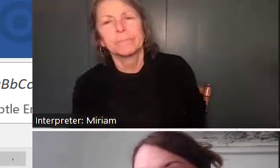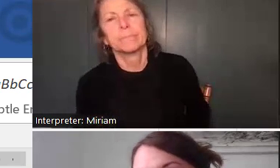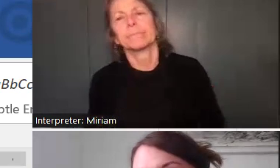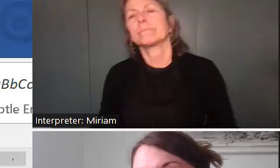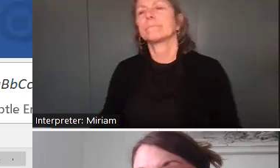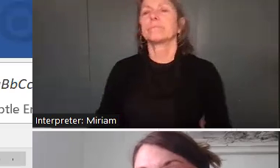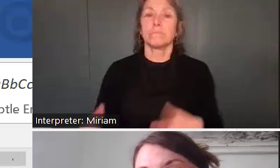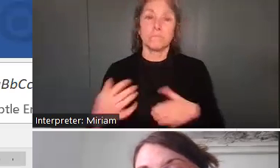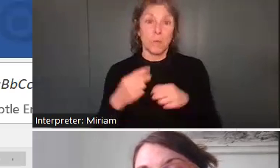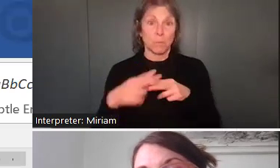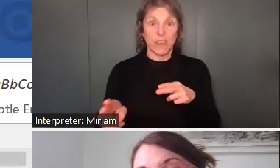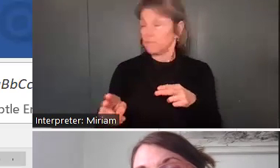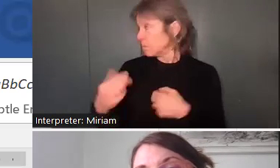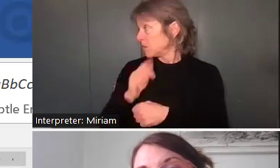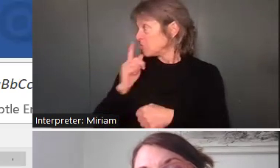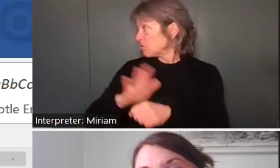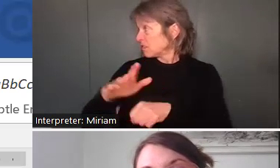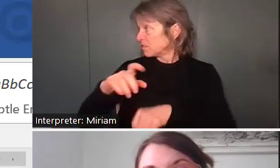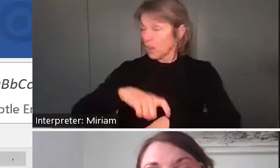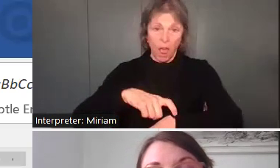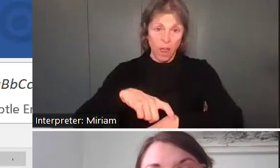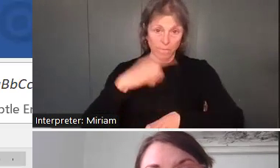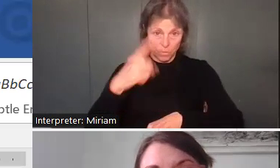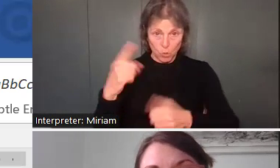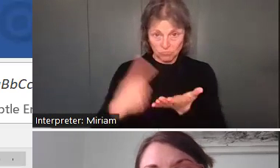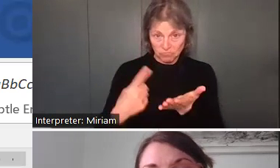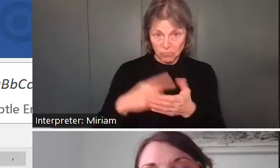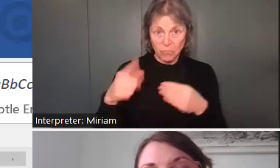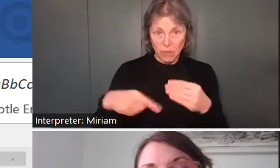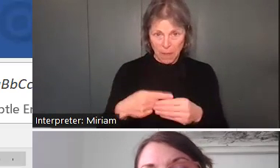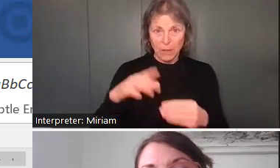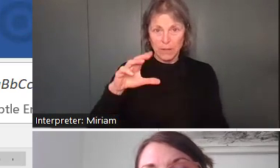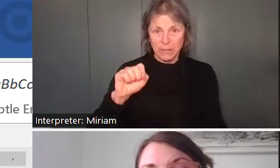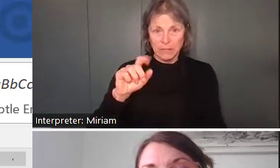Briefly, I do want to make sure we have time for the conversation around the steering committee.